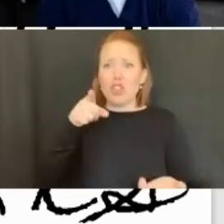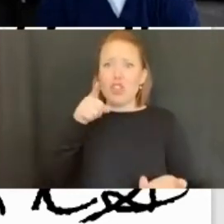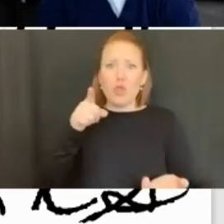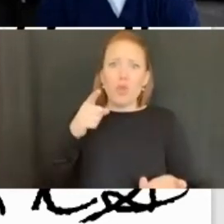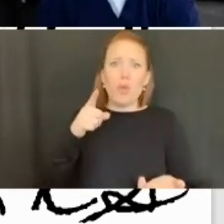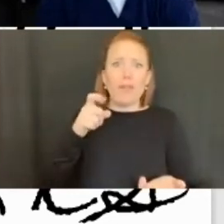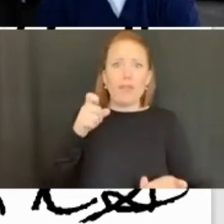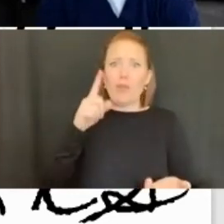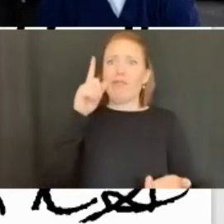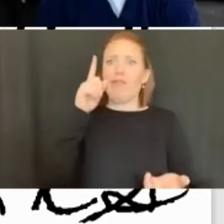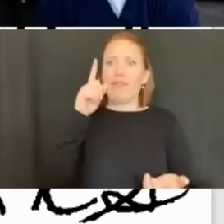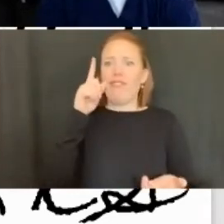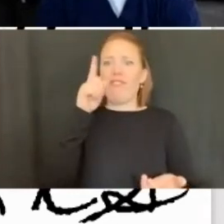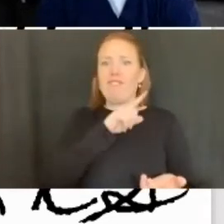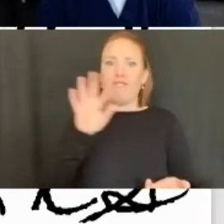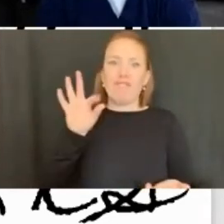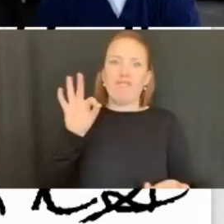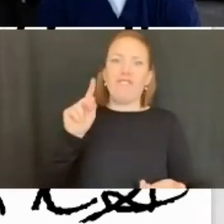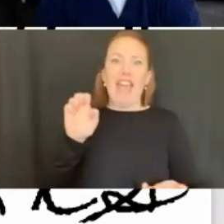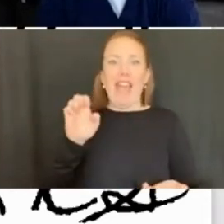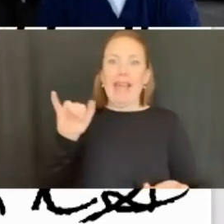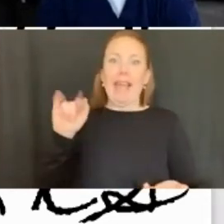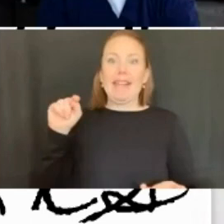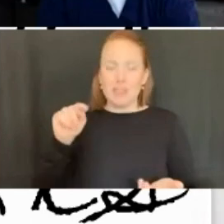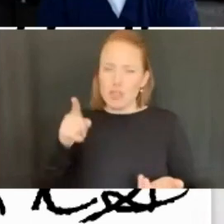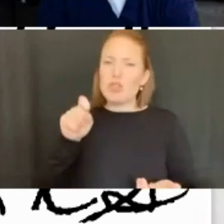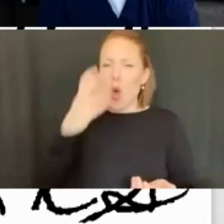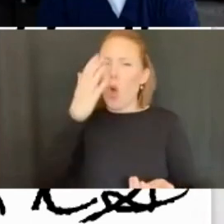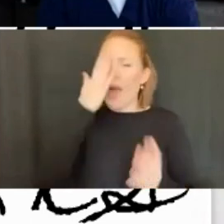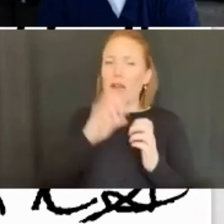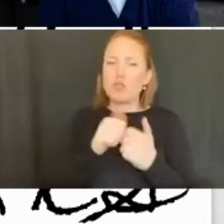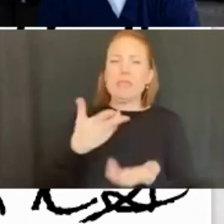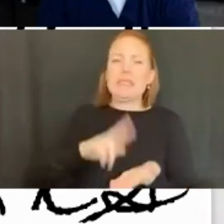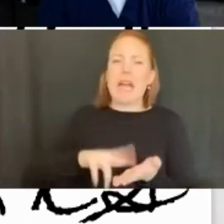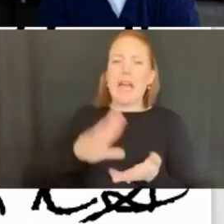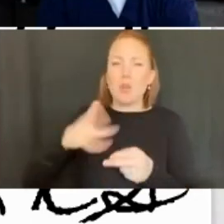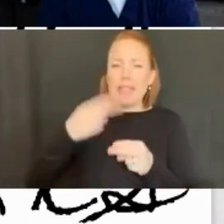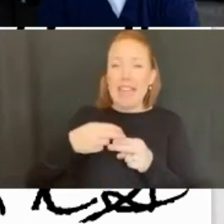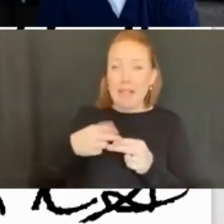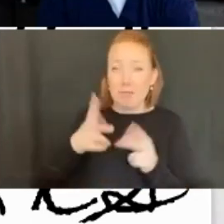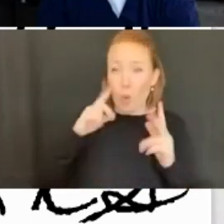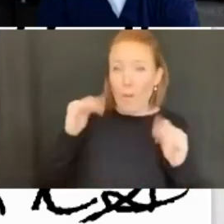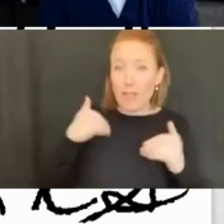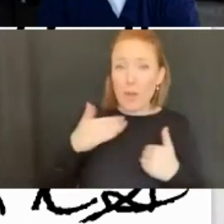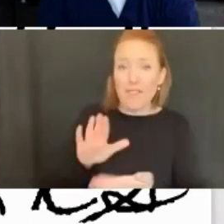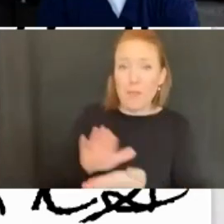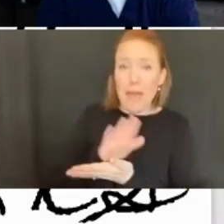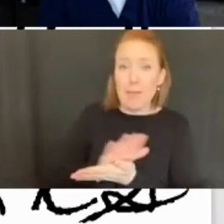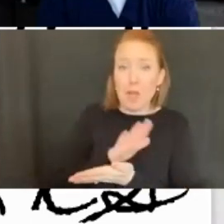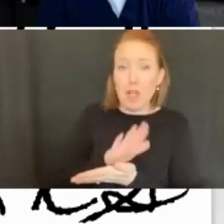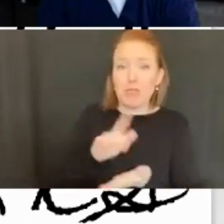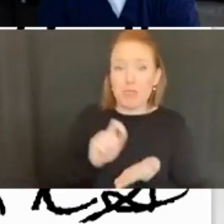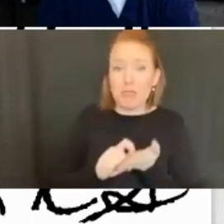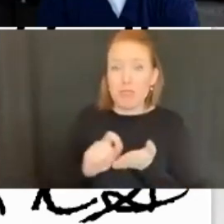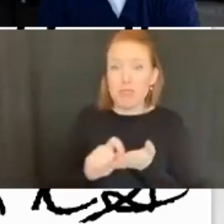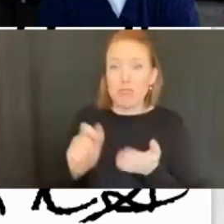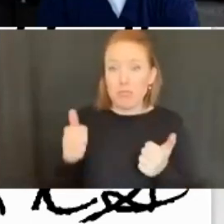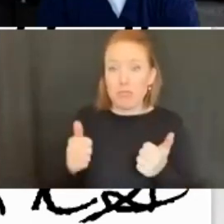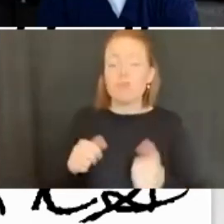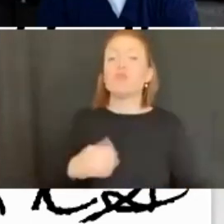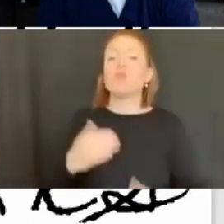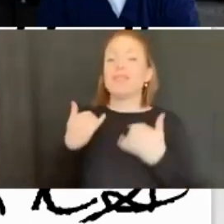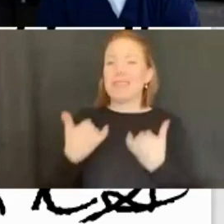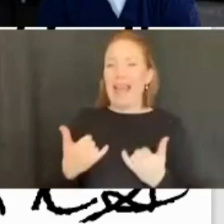to make sure students know how to sign their name. So what I want you to do, hopefully you've had enough time to grab something to write with in our digital age. I want